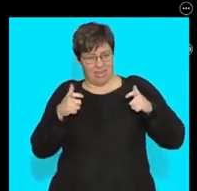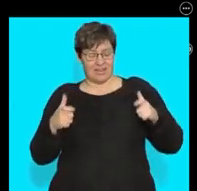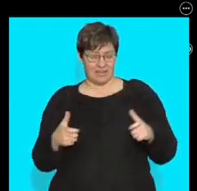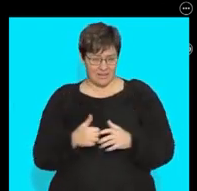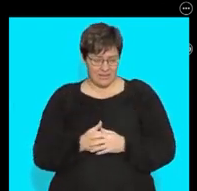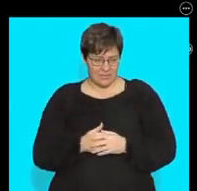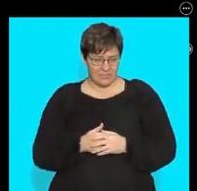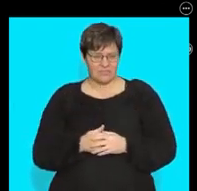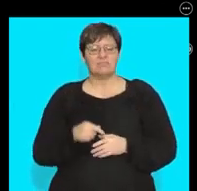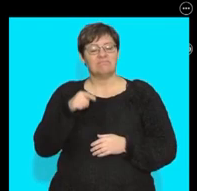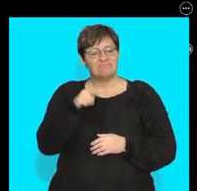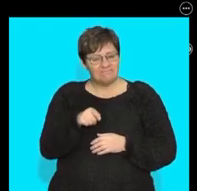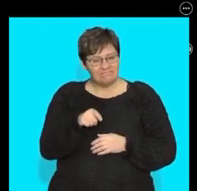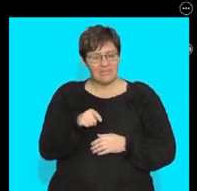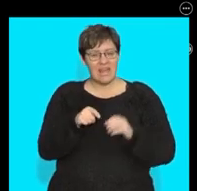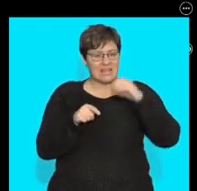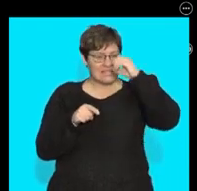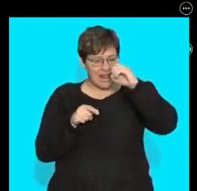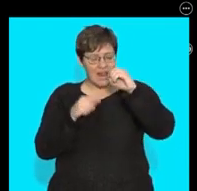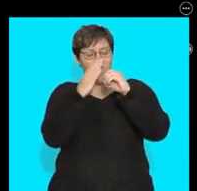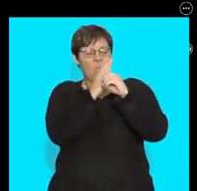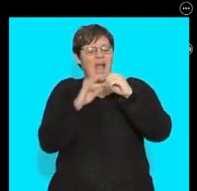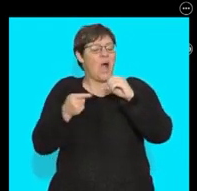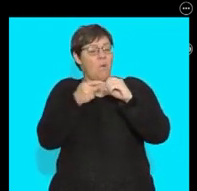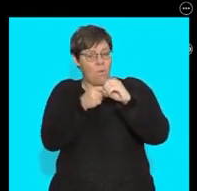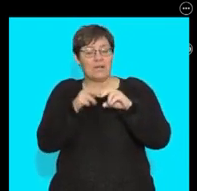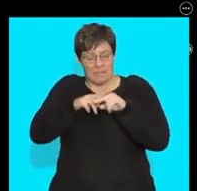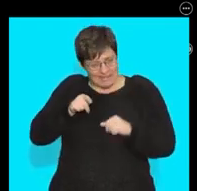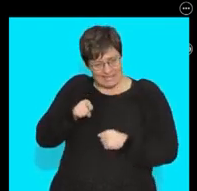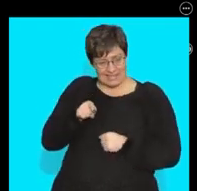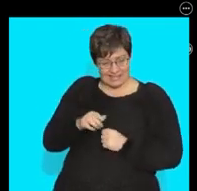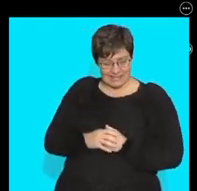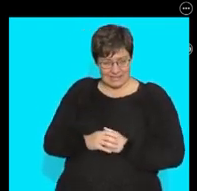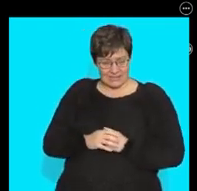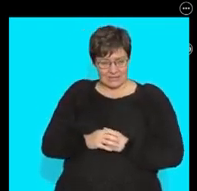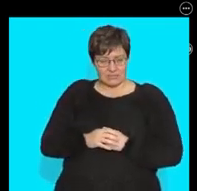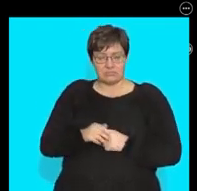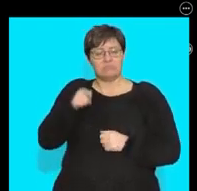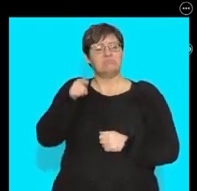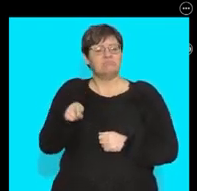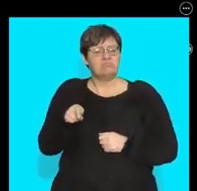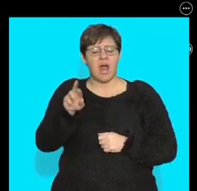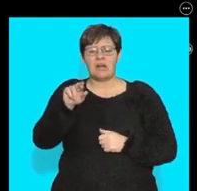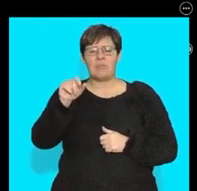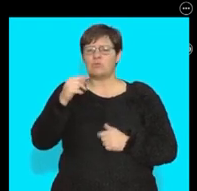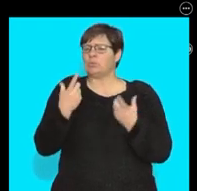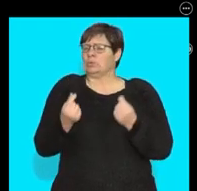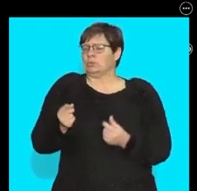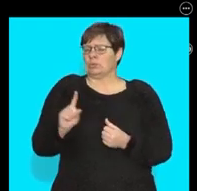huge role in how the cell is going to work. And basically what this ribosome